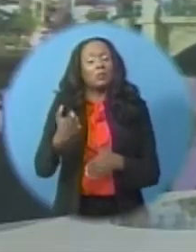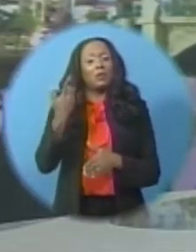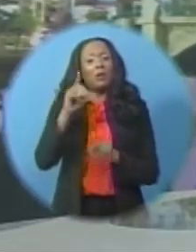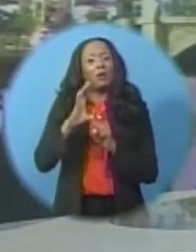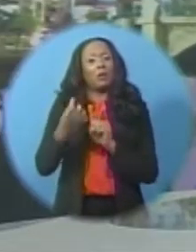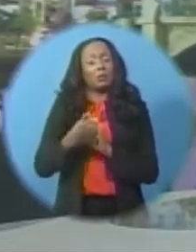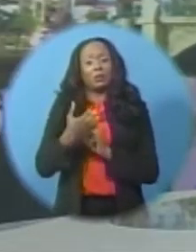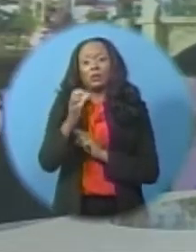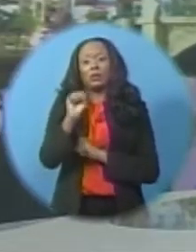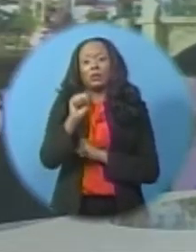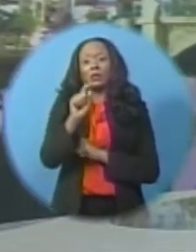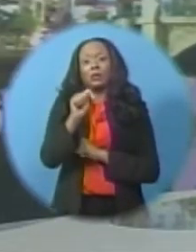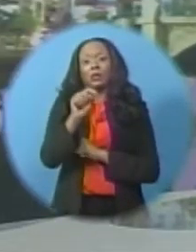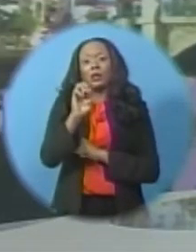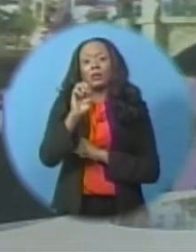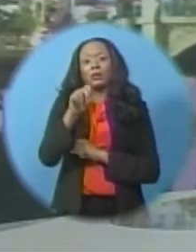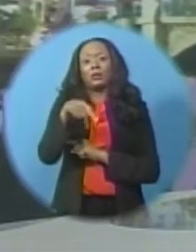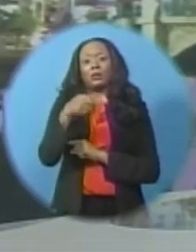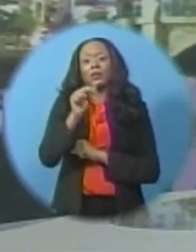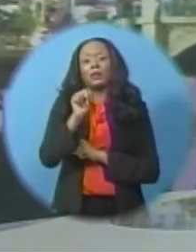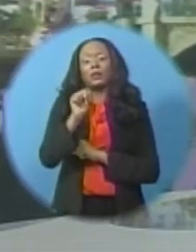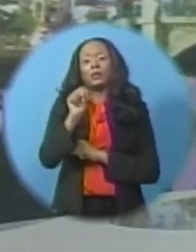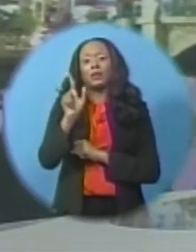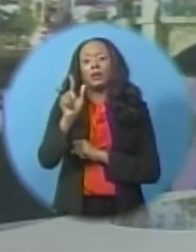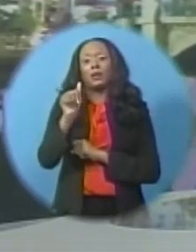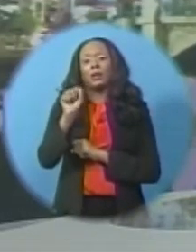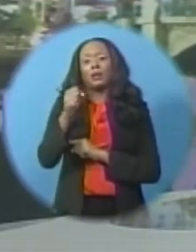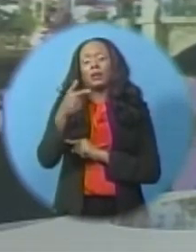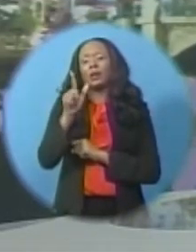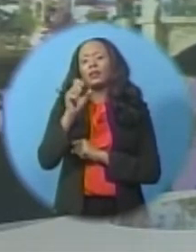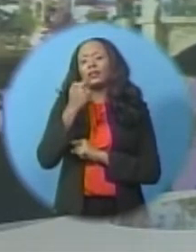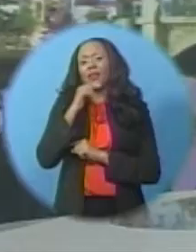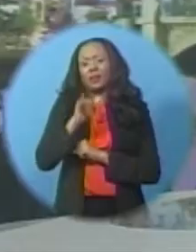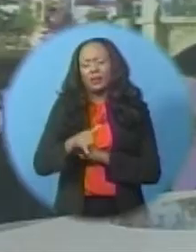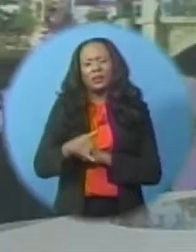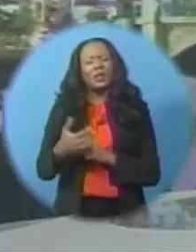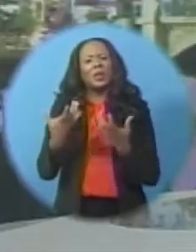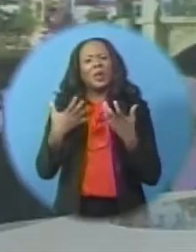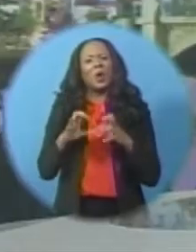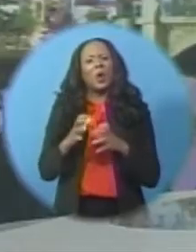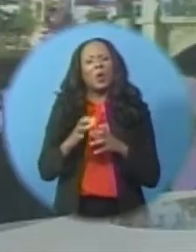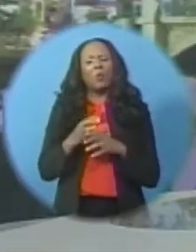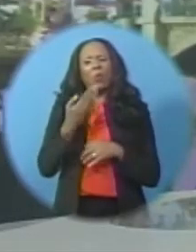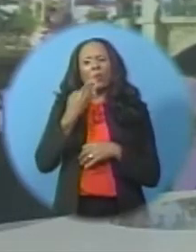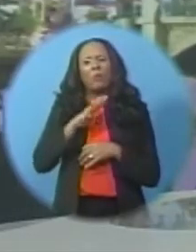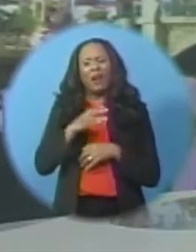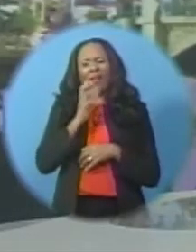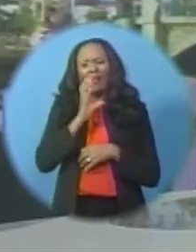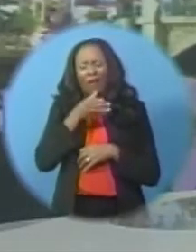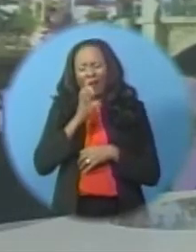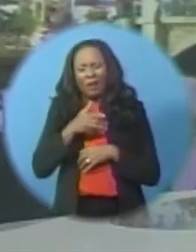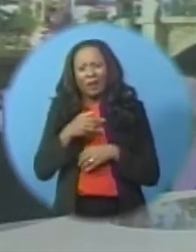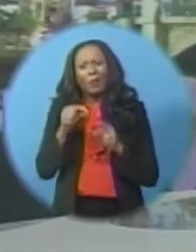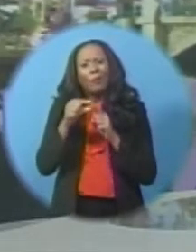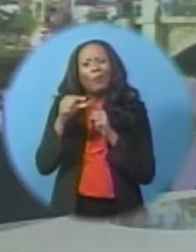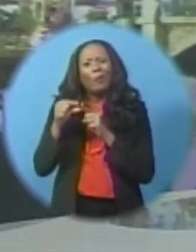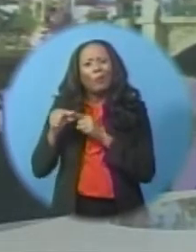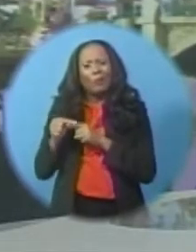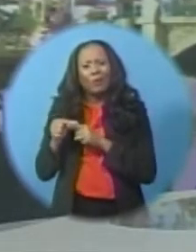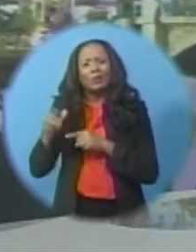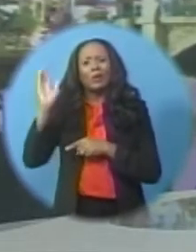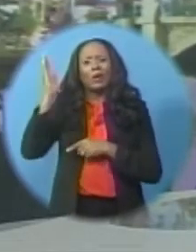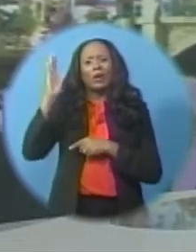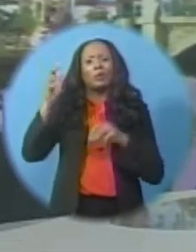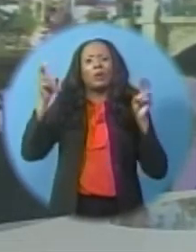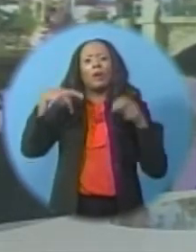Lashley. He says it would help promote less vulgarity in bashment soca lyrics. He was speaking at the launch of